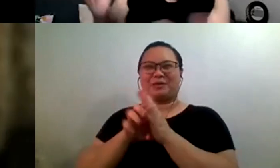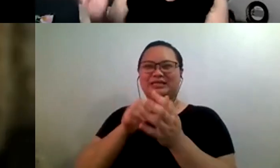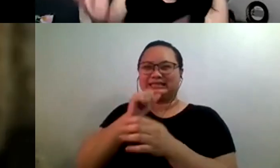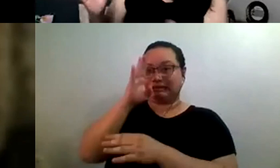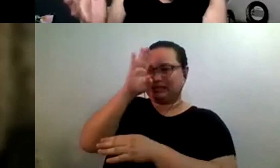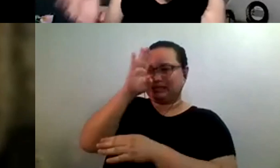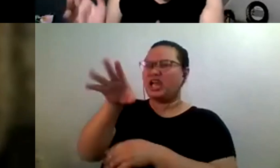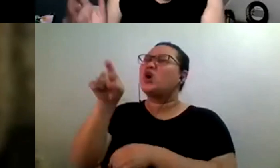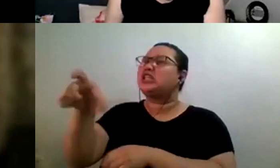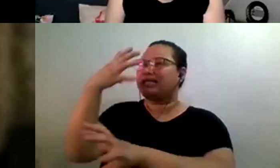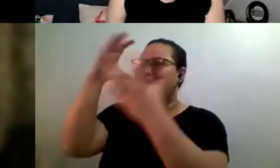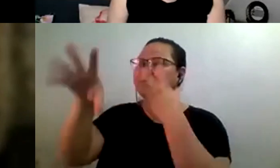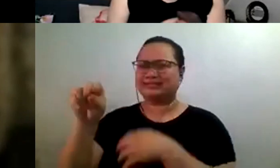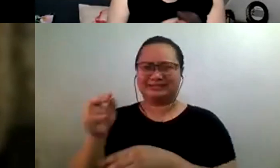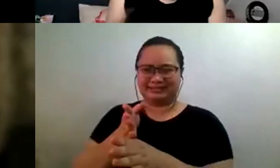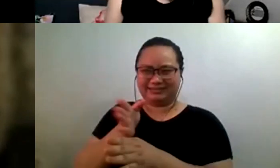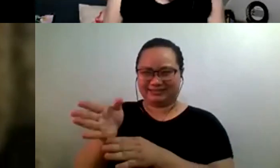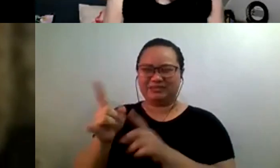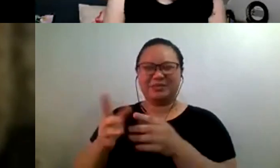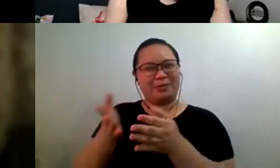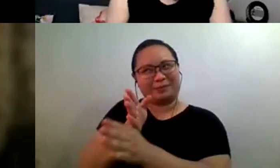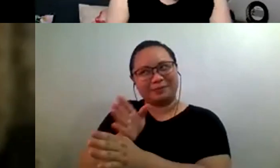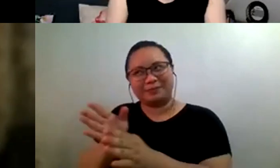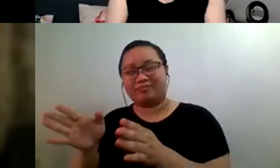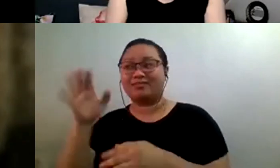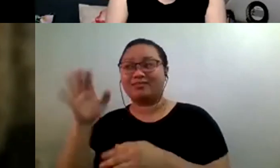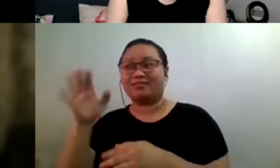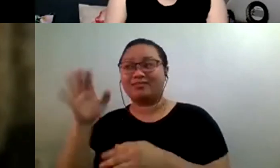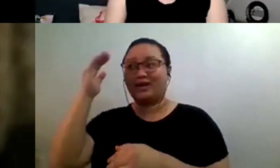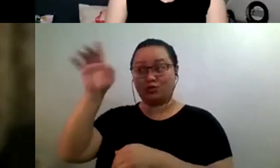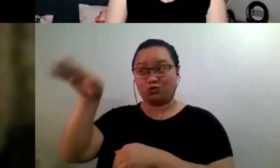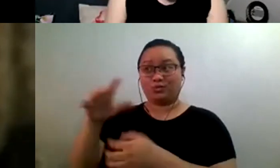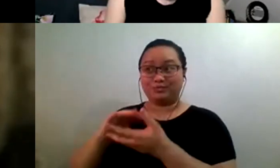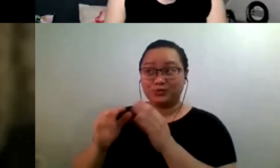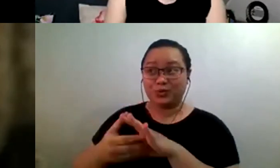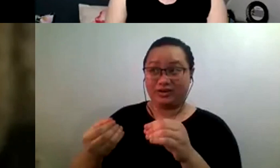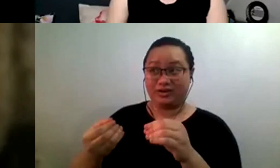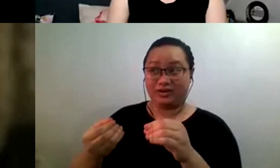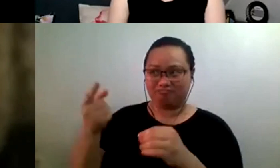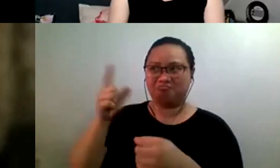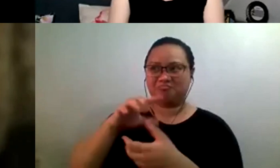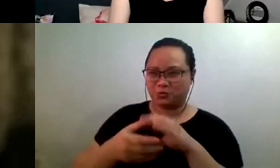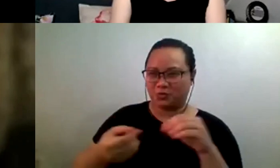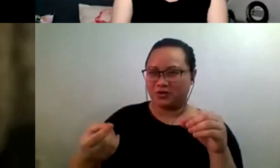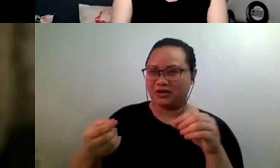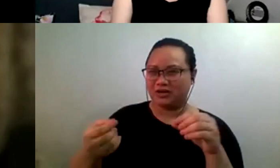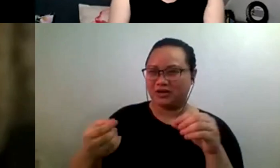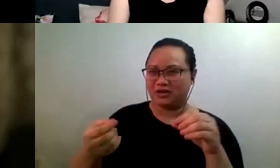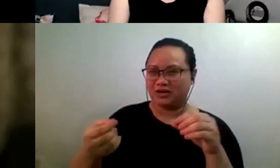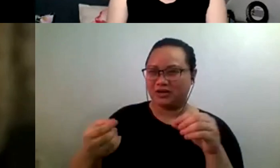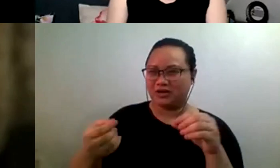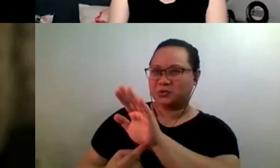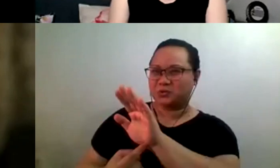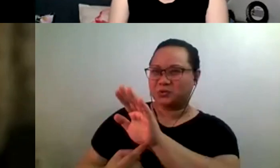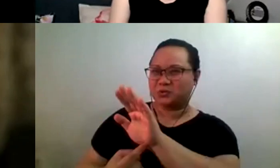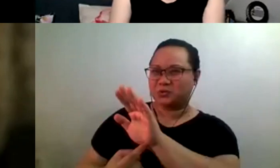more empathetic. The last thing we want to hear from our friends is sermon, di ba? Friend mo nga sila, huwag